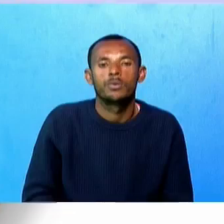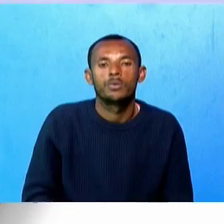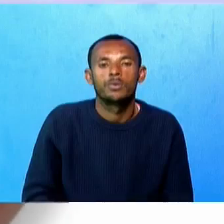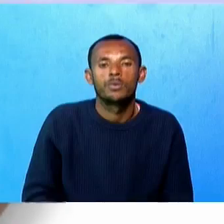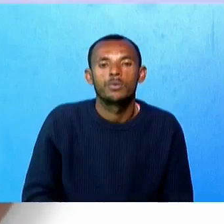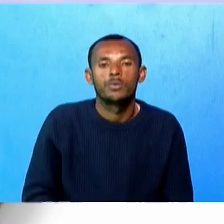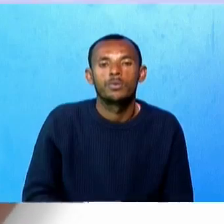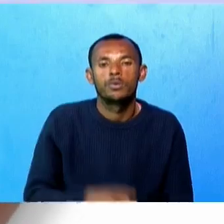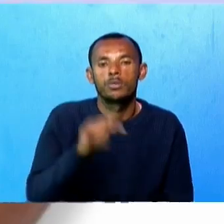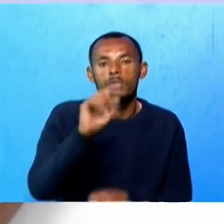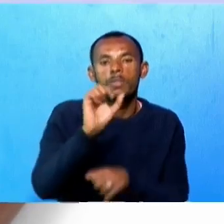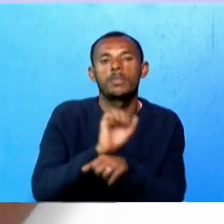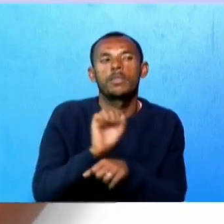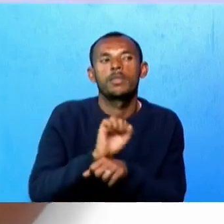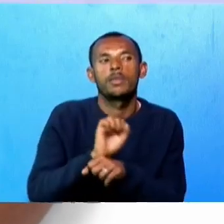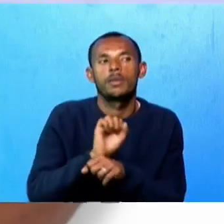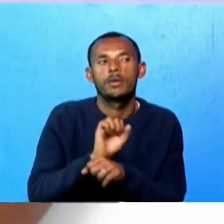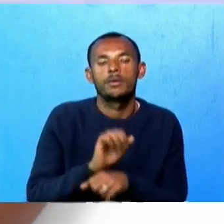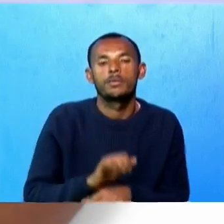the car